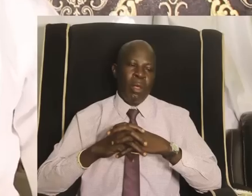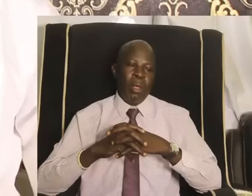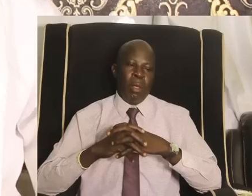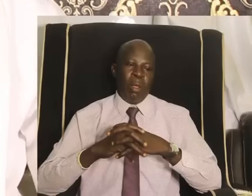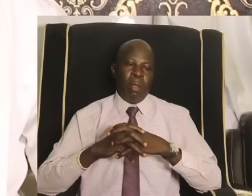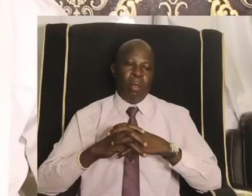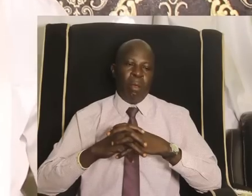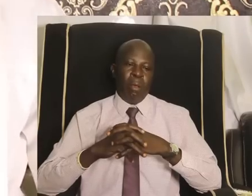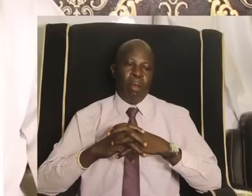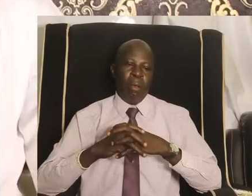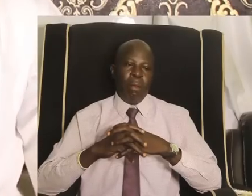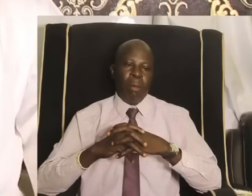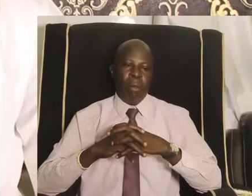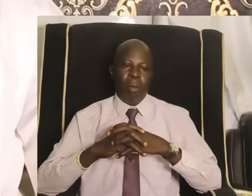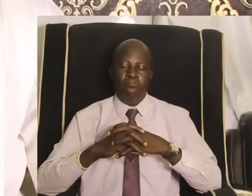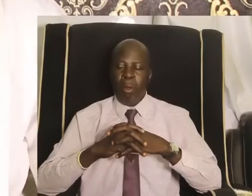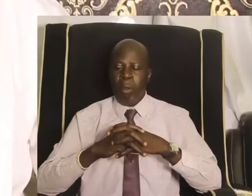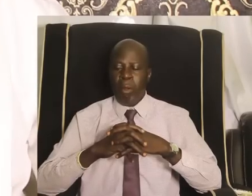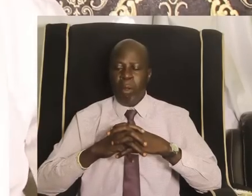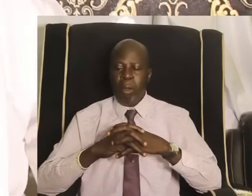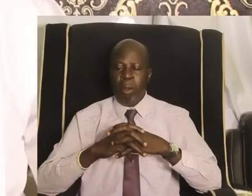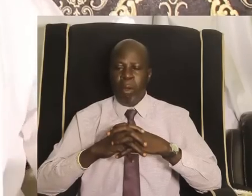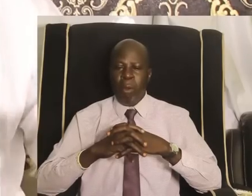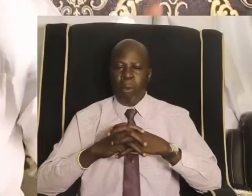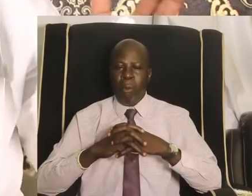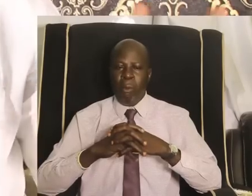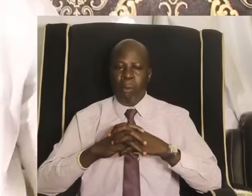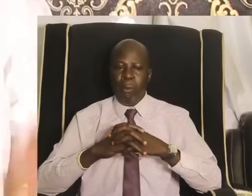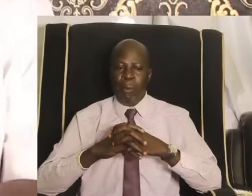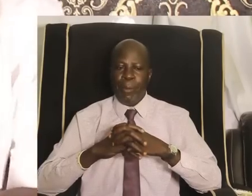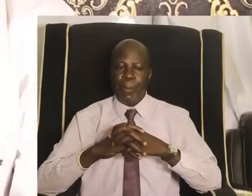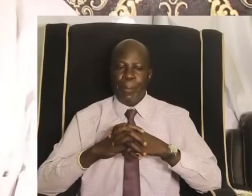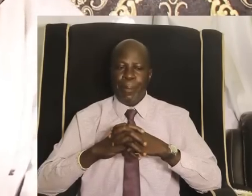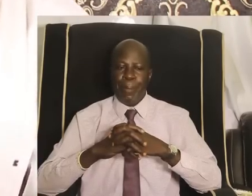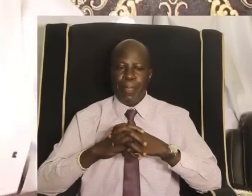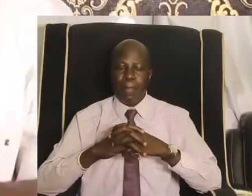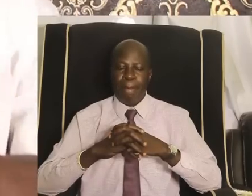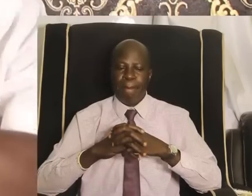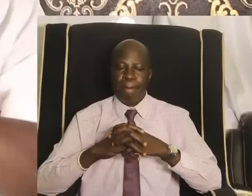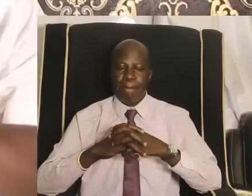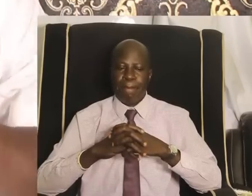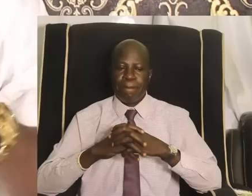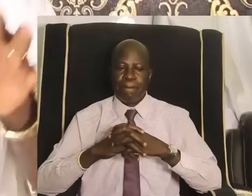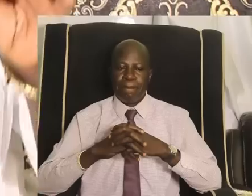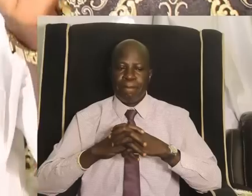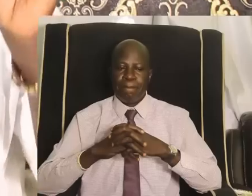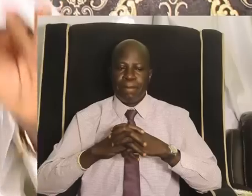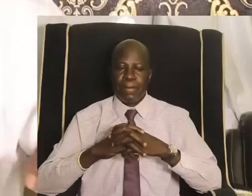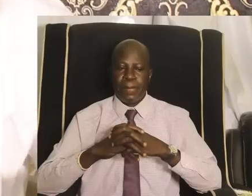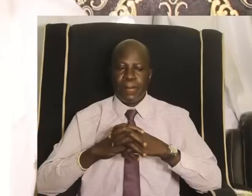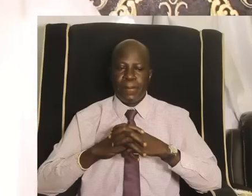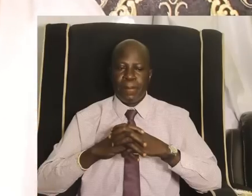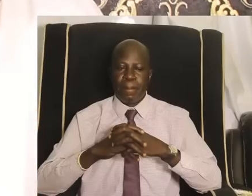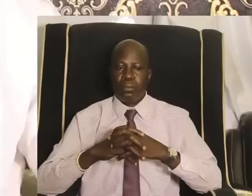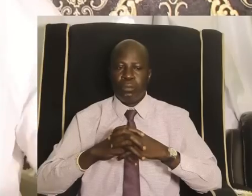gbogbo ẹ̀ tó wà ń bẹ pátá ní mantu. Ask him to give everybody that is present the mantu. Màá dẹ̀ ṣe bẹ́ẹ̀. And I will do it again. Lágbára Ọlọ́run. By grace of God. O gbọ́dọ̀ rí